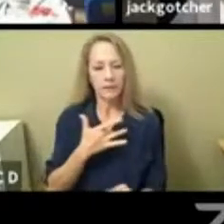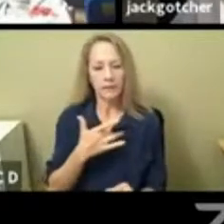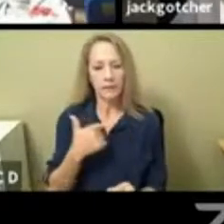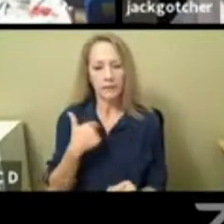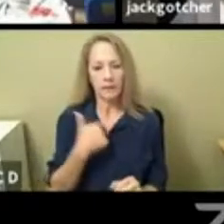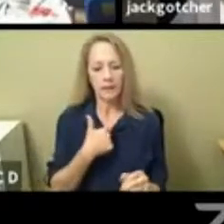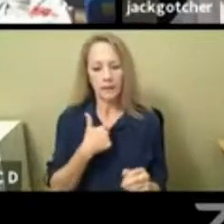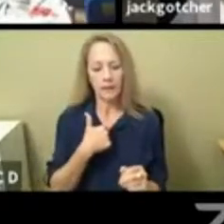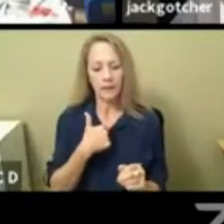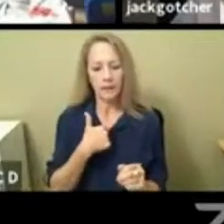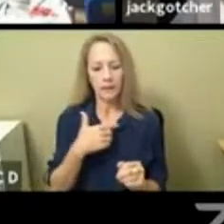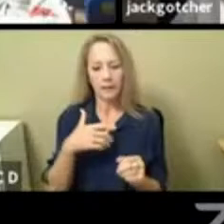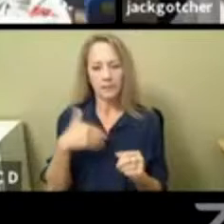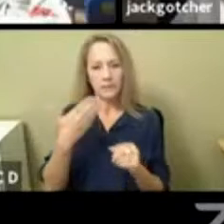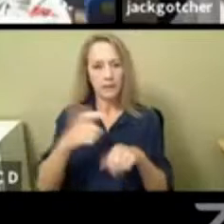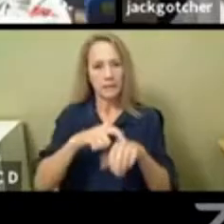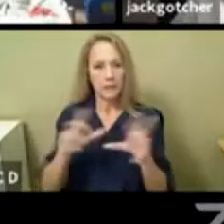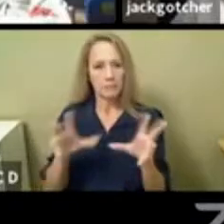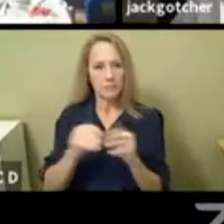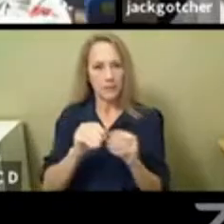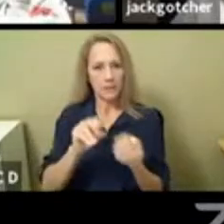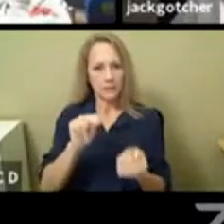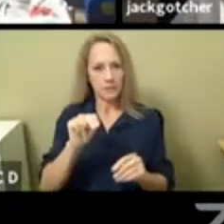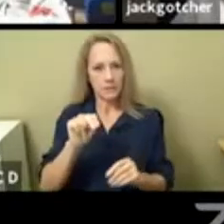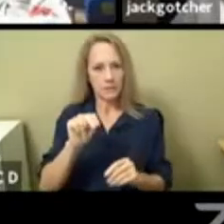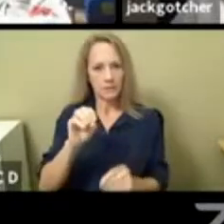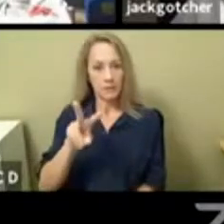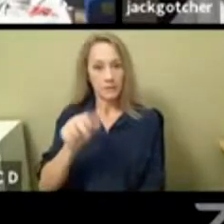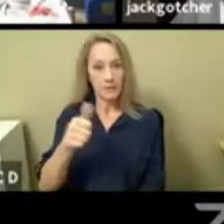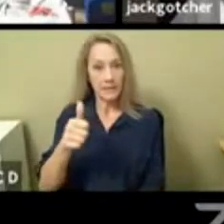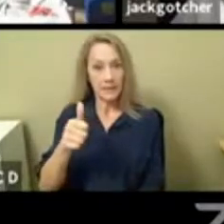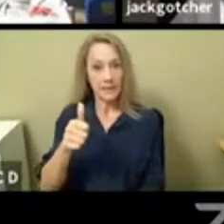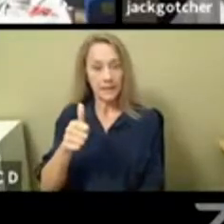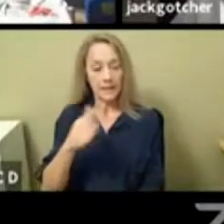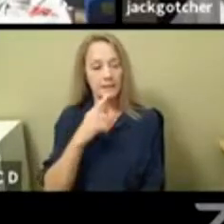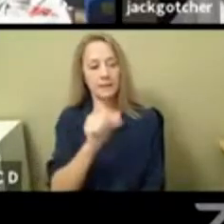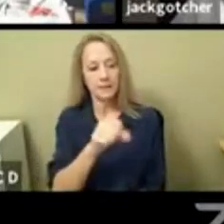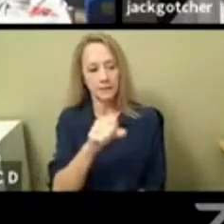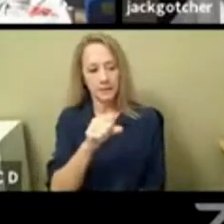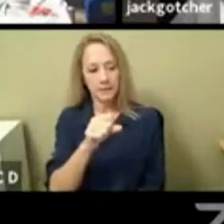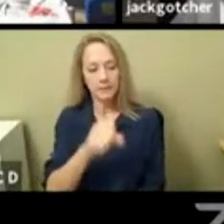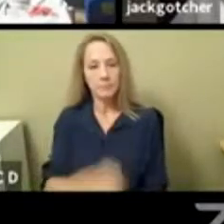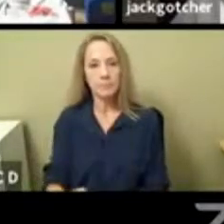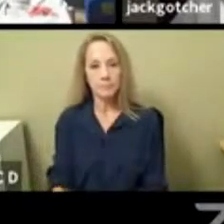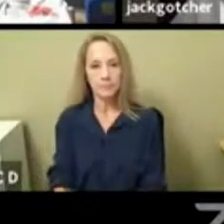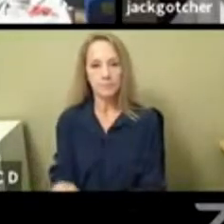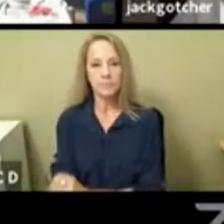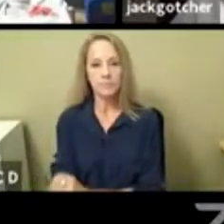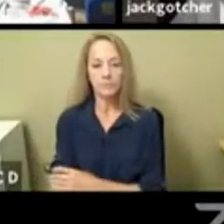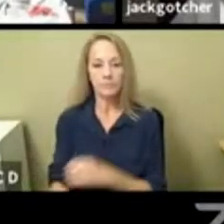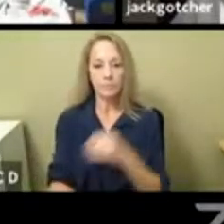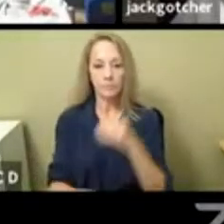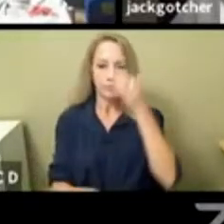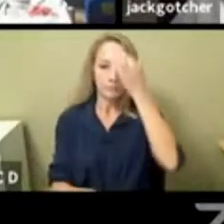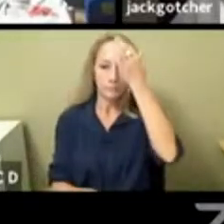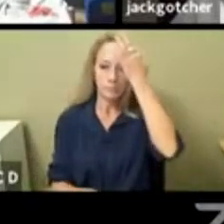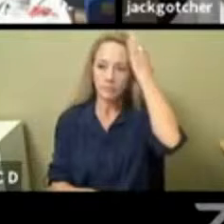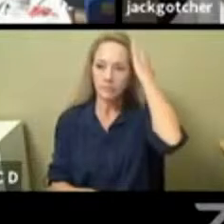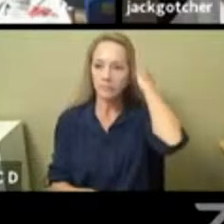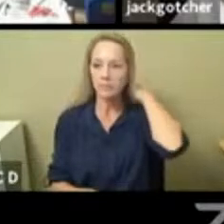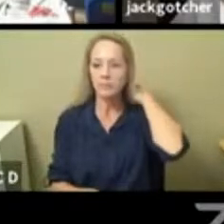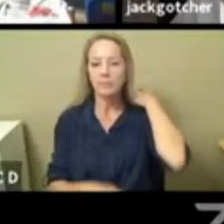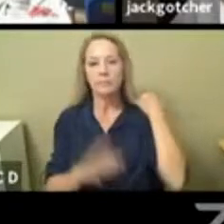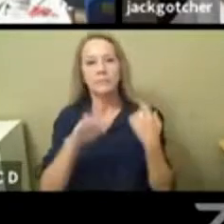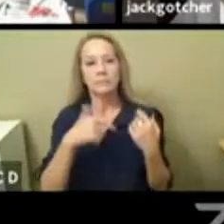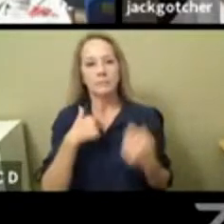is the 10th of November. Is that correct? That is correct. Okay. So This